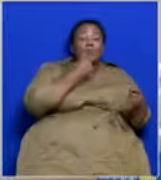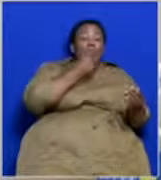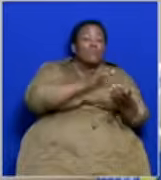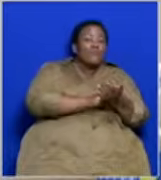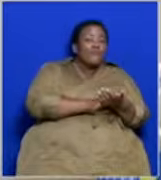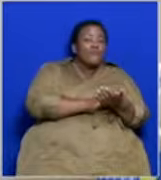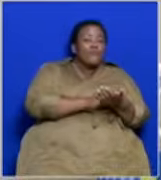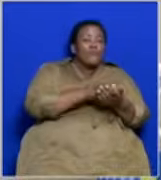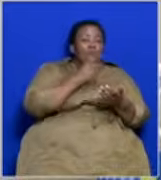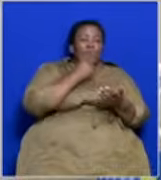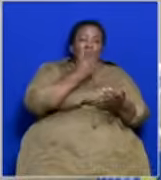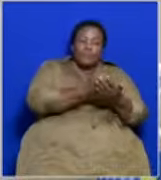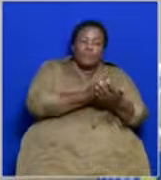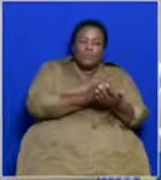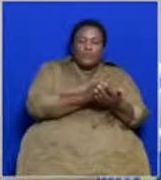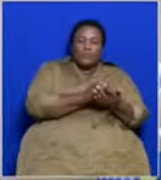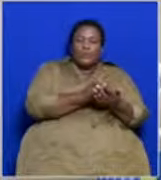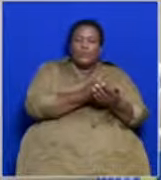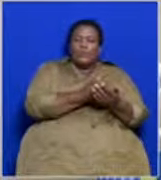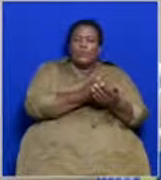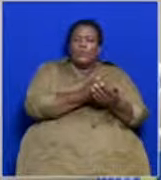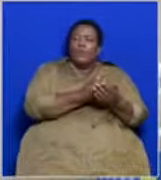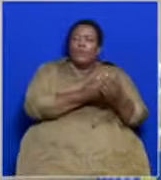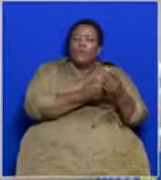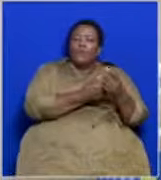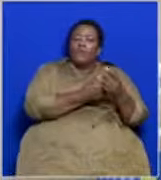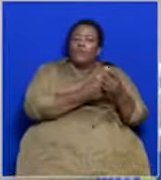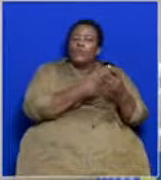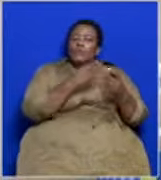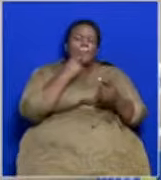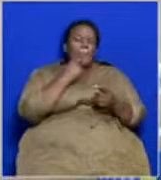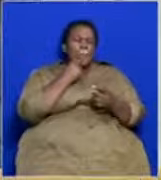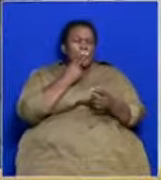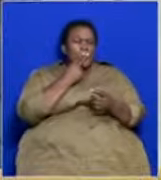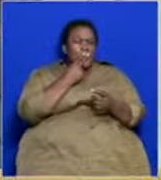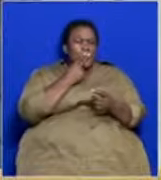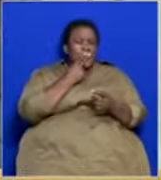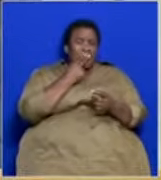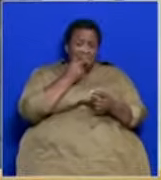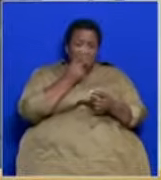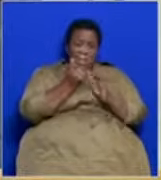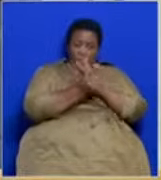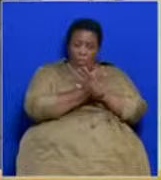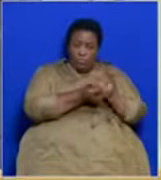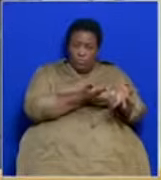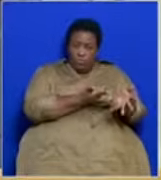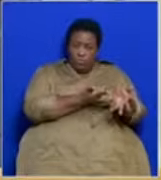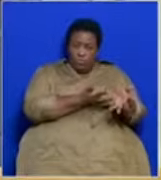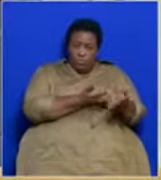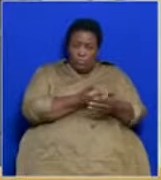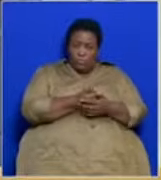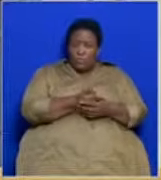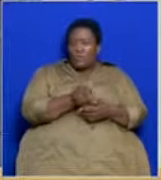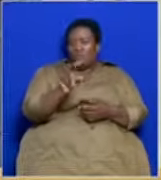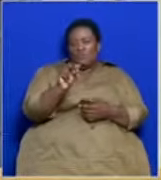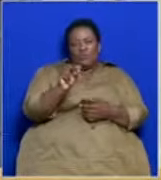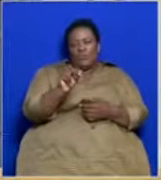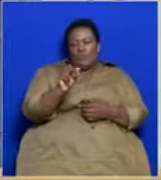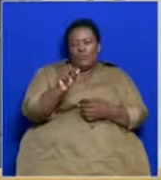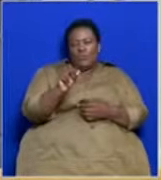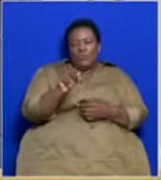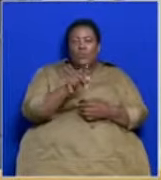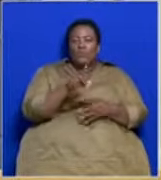in the shop? Is that lawful in your view? It is not lawful. Those things is